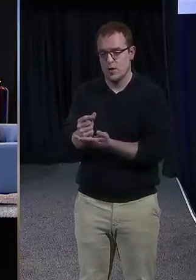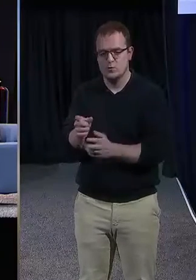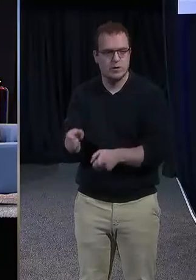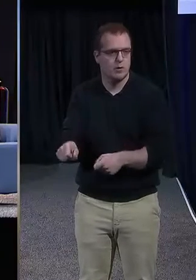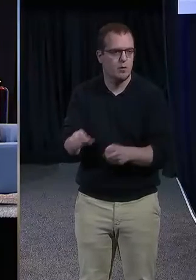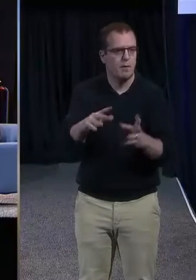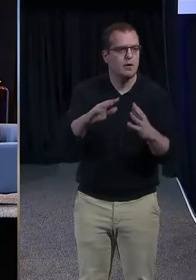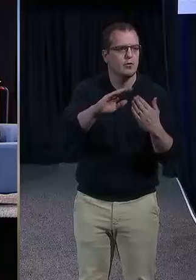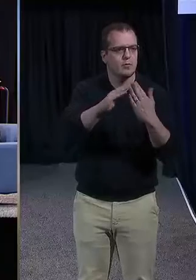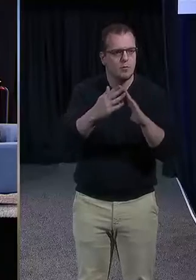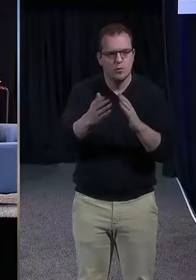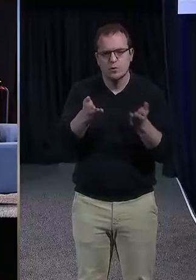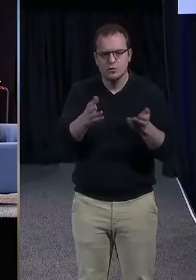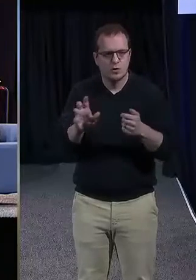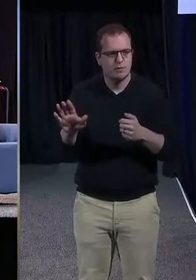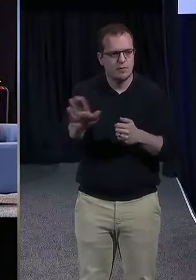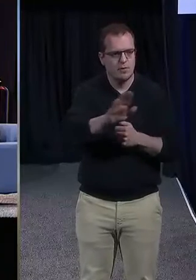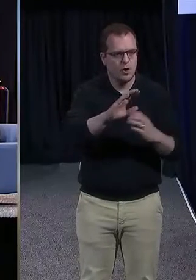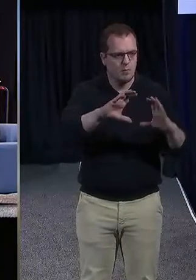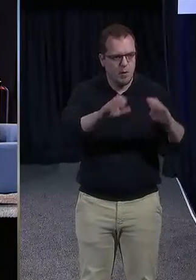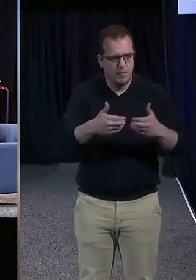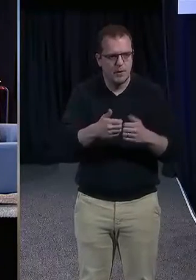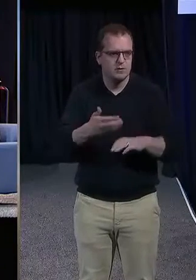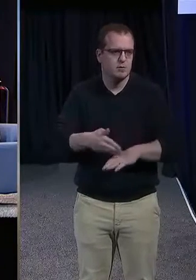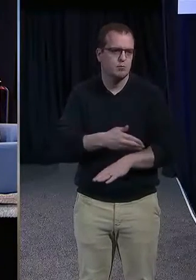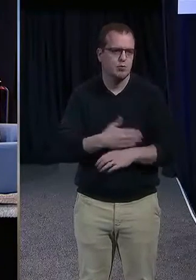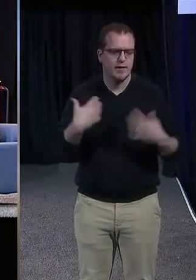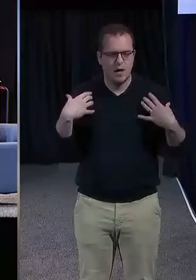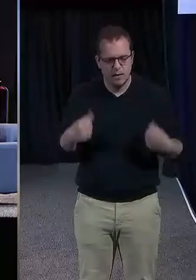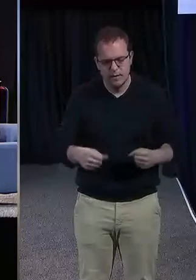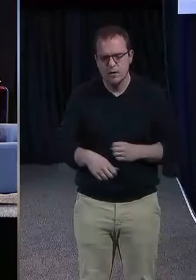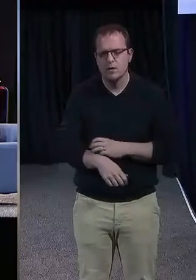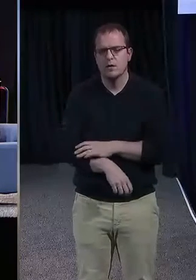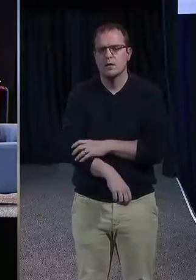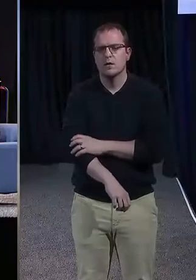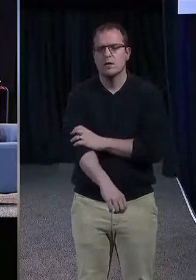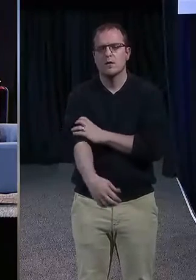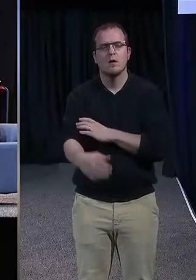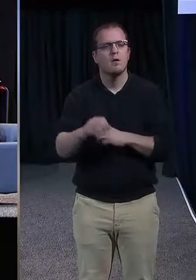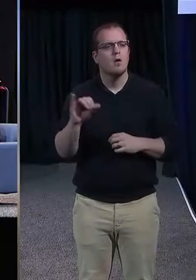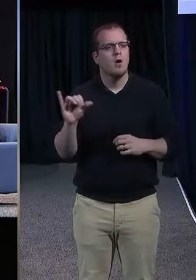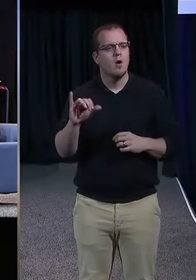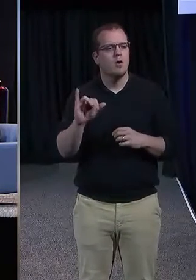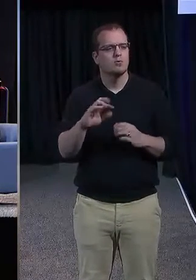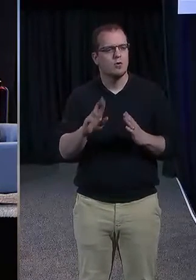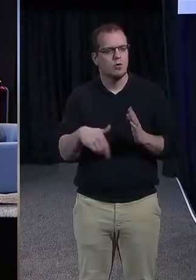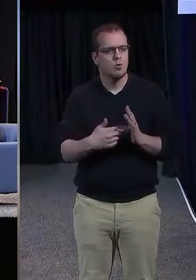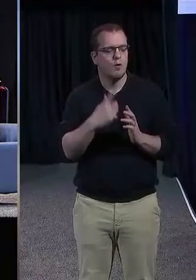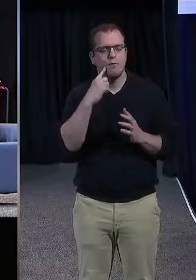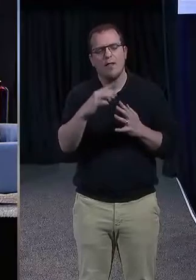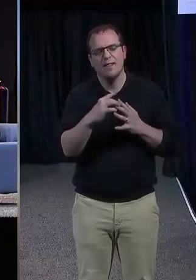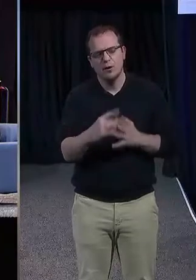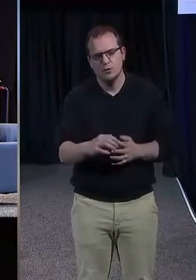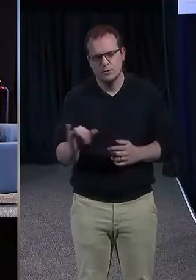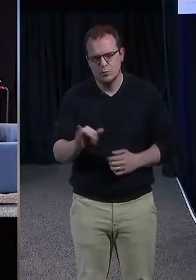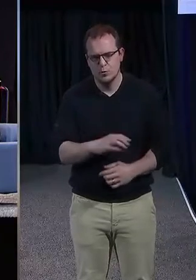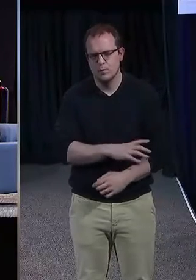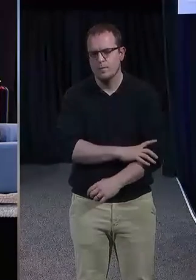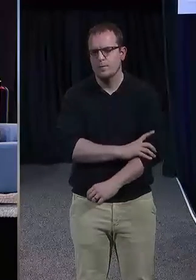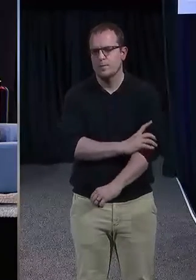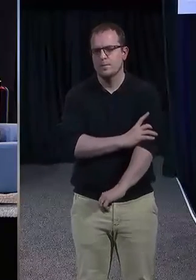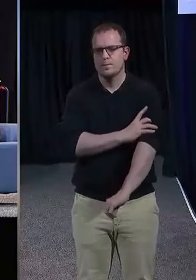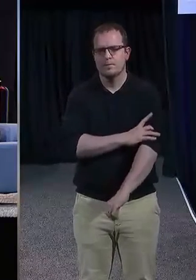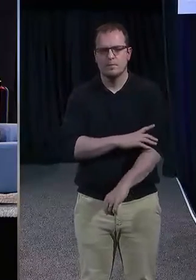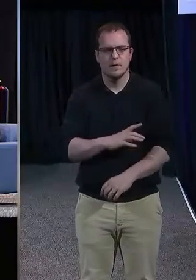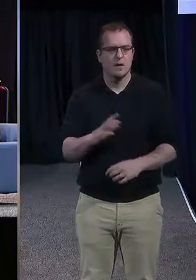in serving populations, in improving health, but also the role they play in terms of leadership, historically